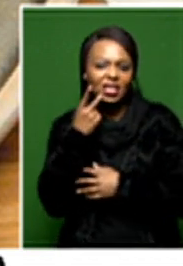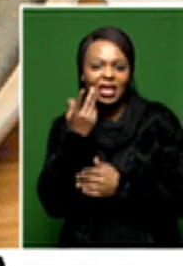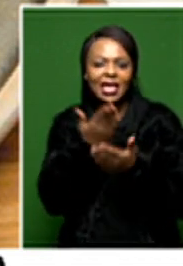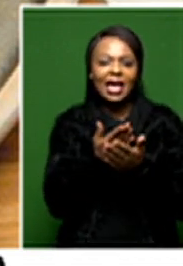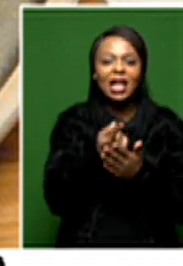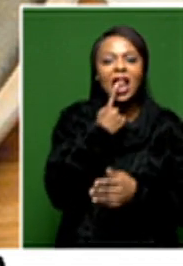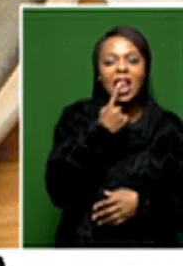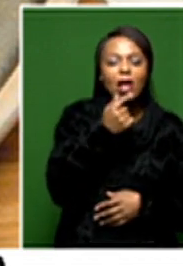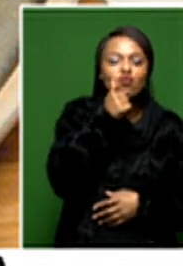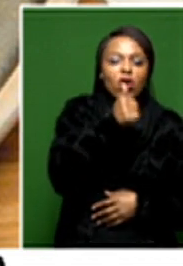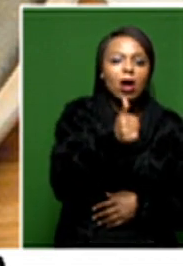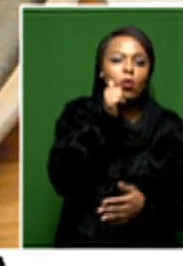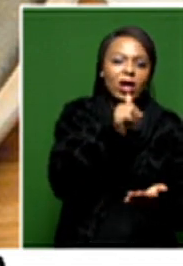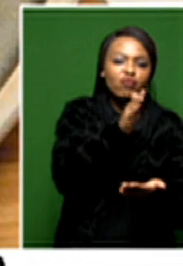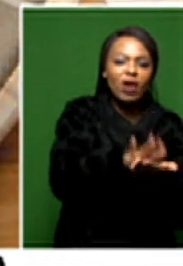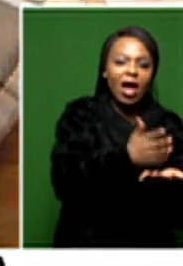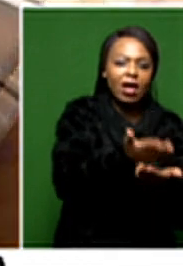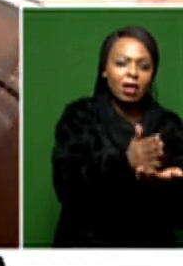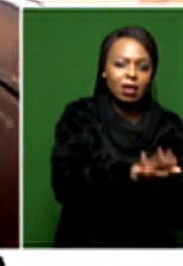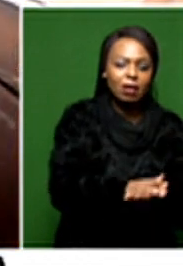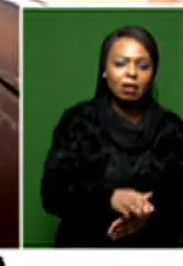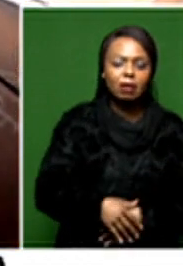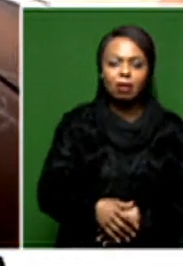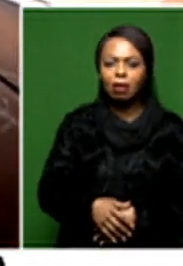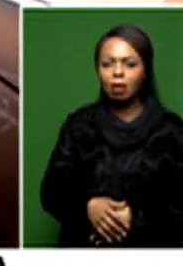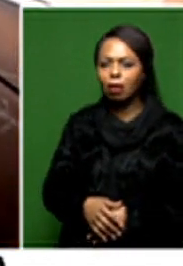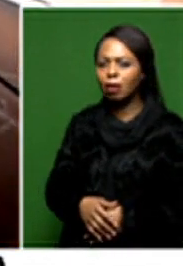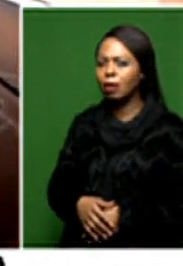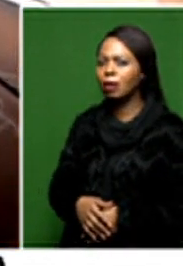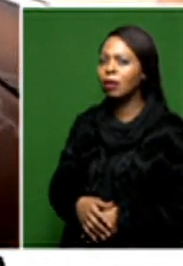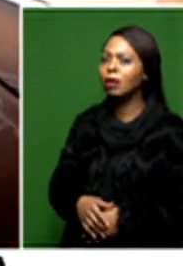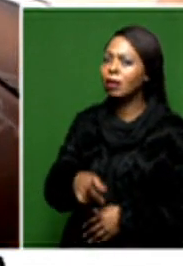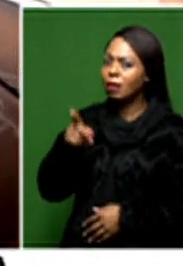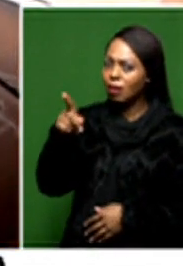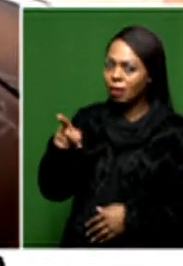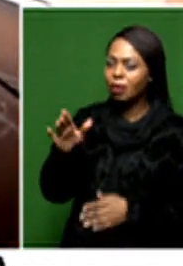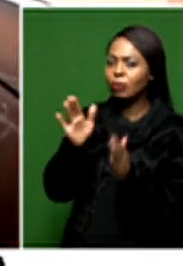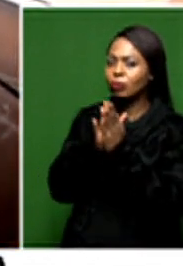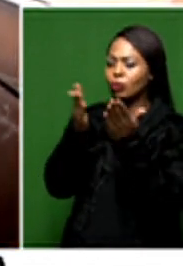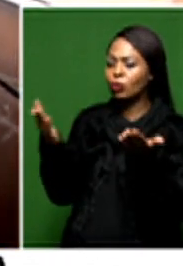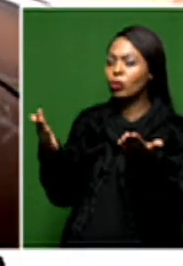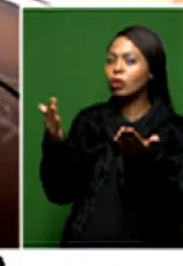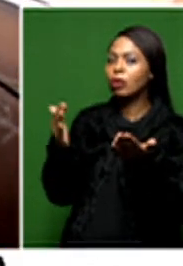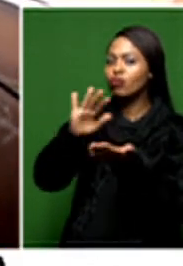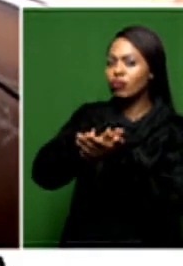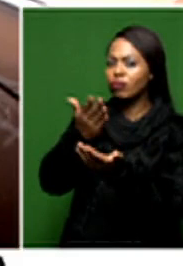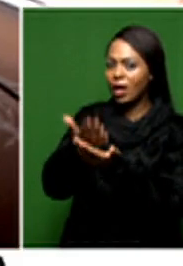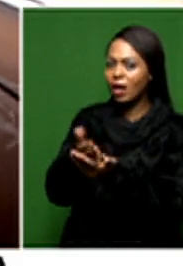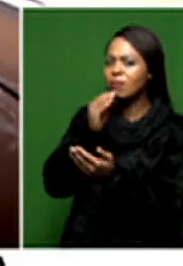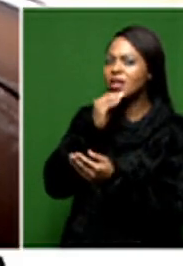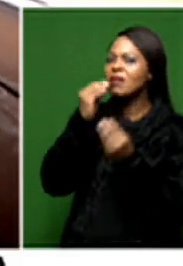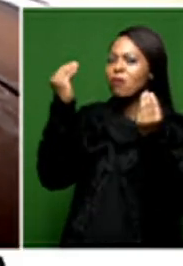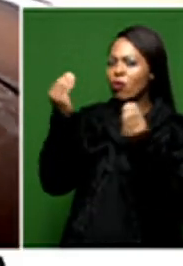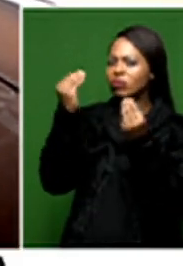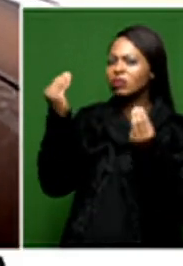nicer when you braai them. Now, the braaibroodjie is one of the vegetarian dishes you consider to be the most popular braai meal